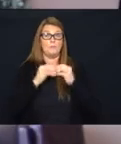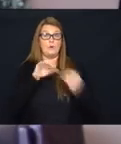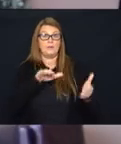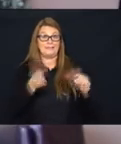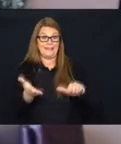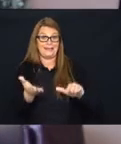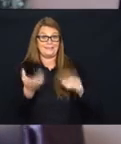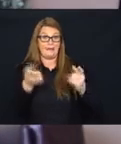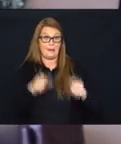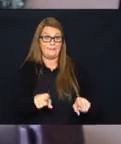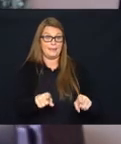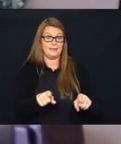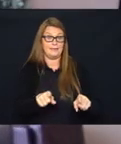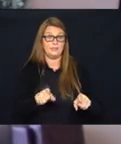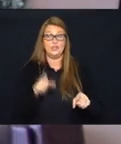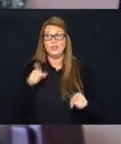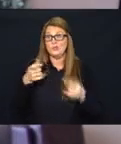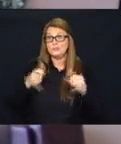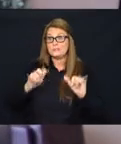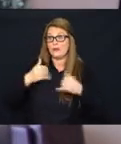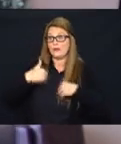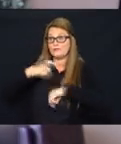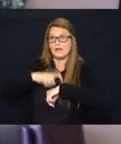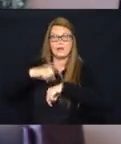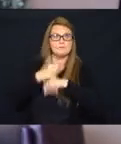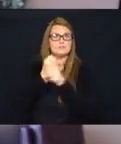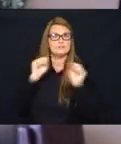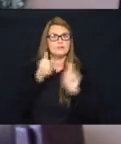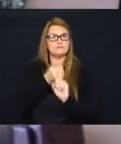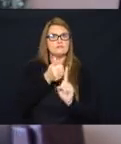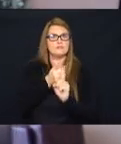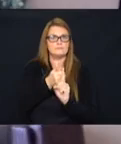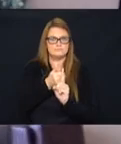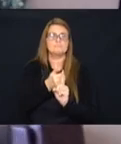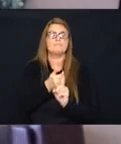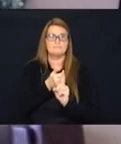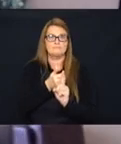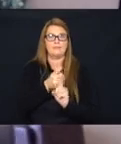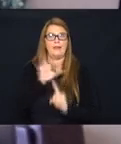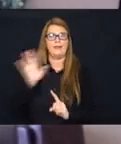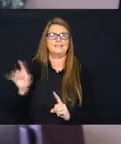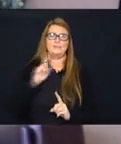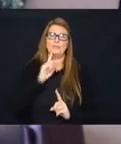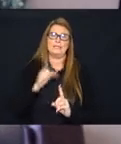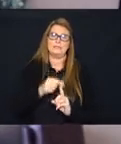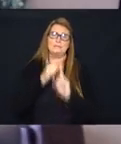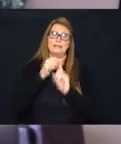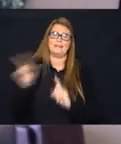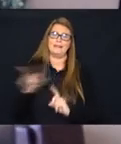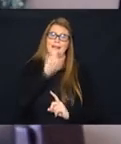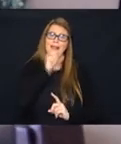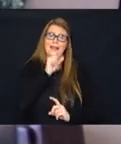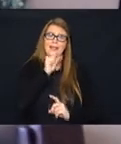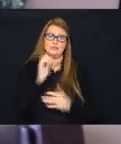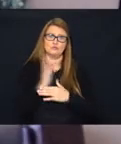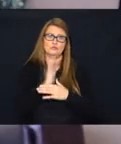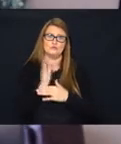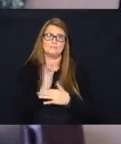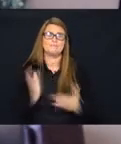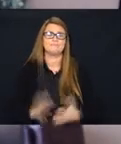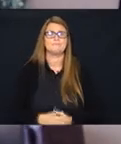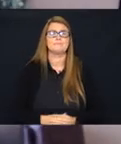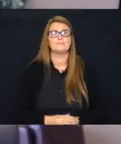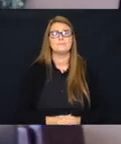window still exists for people to protect themselves in these vulnerable age categories. The last thing I want